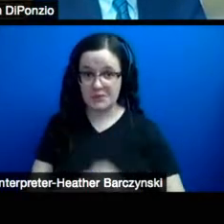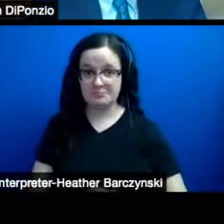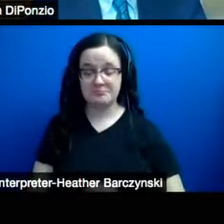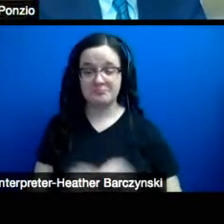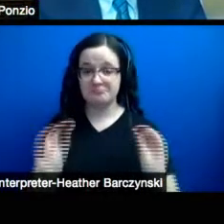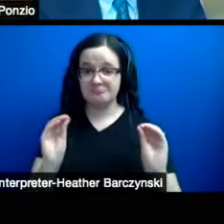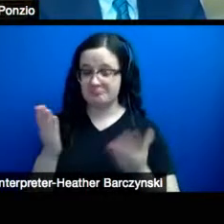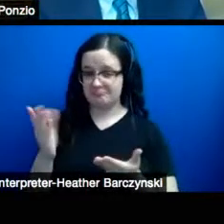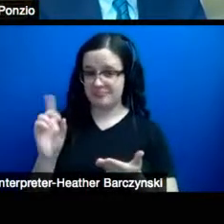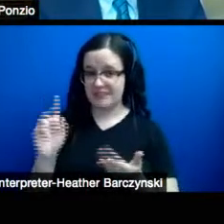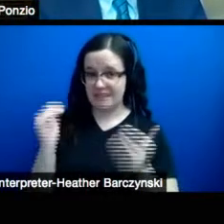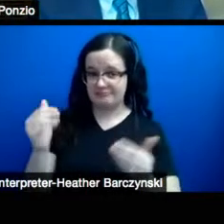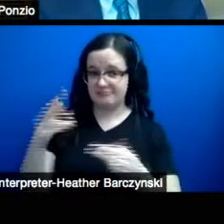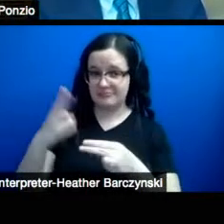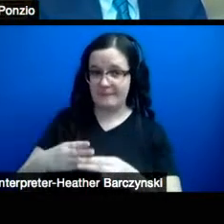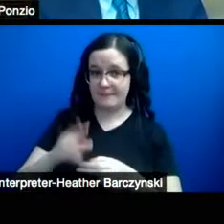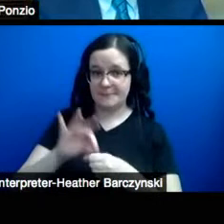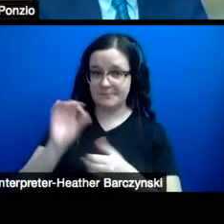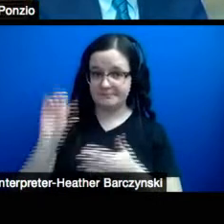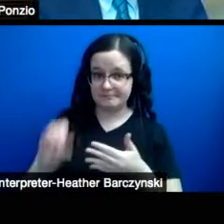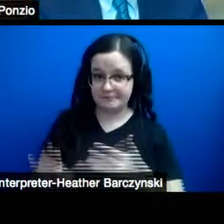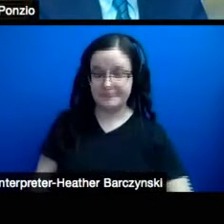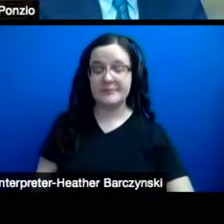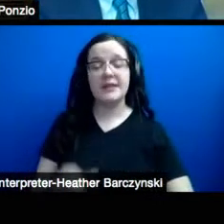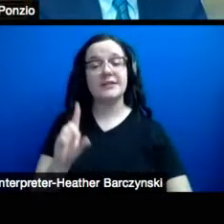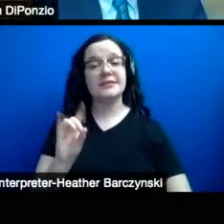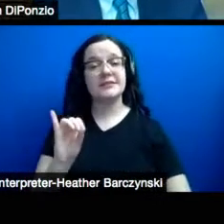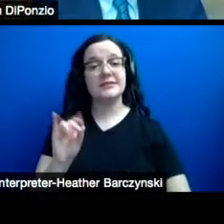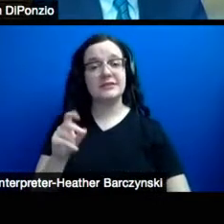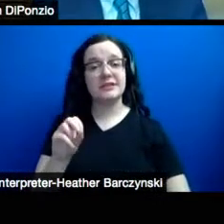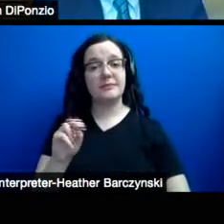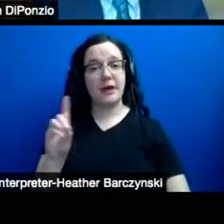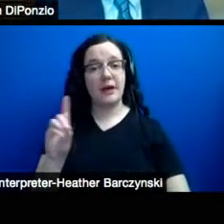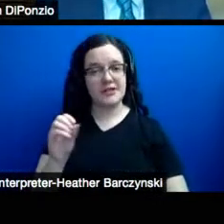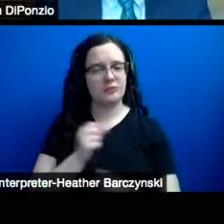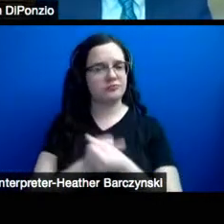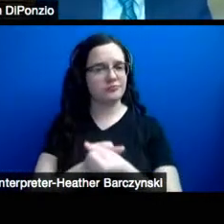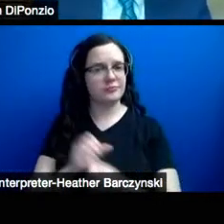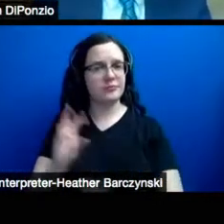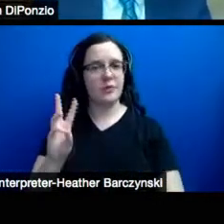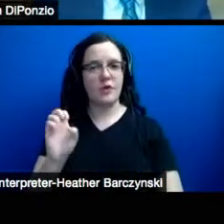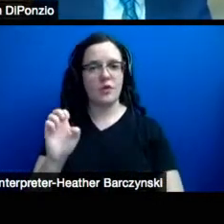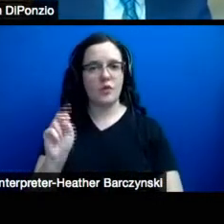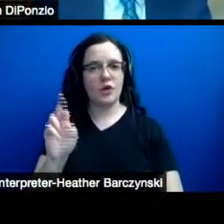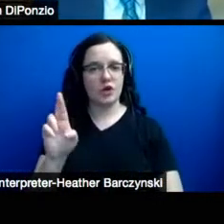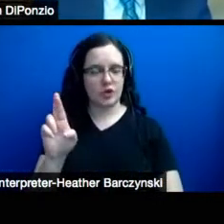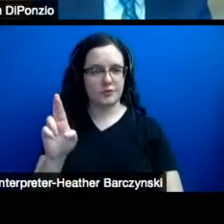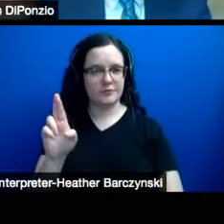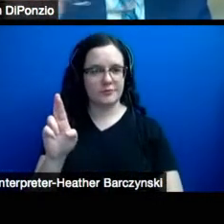call the roll. Councilmember DePoncio. Aye. Councilmember Warner.